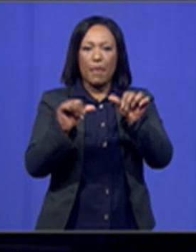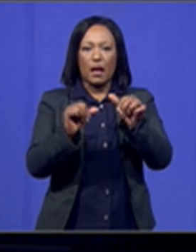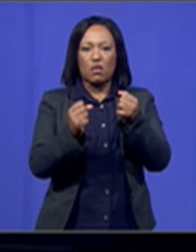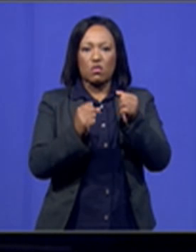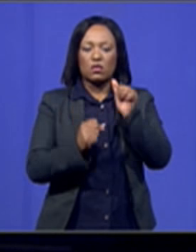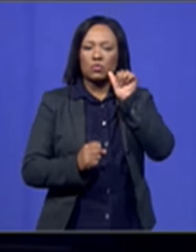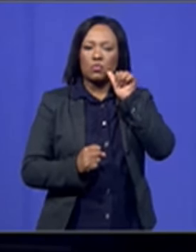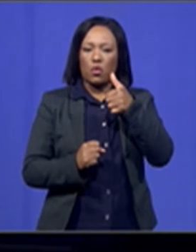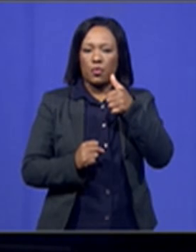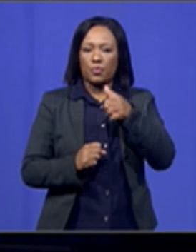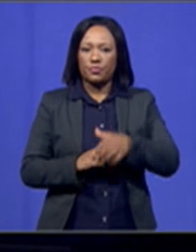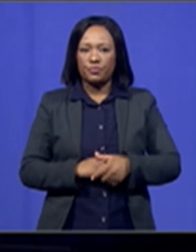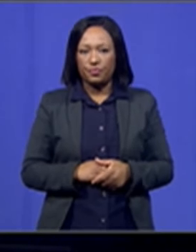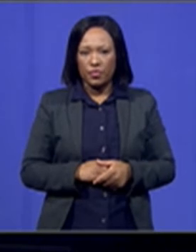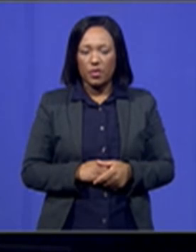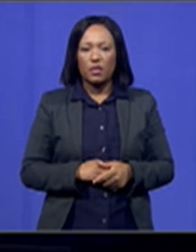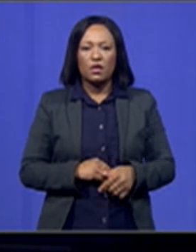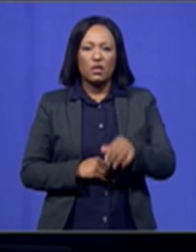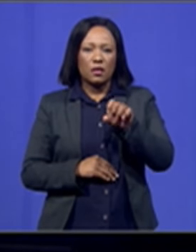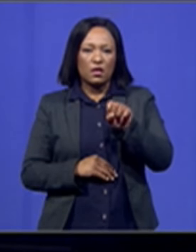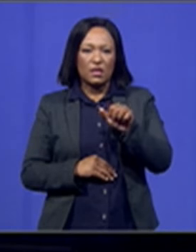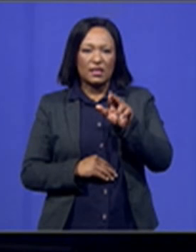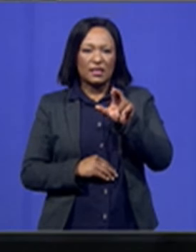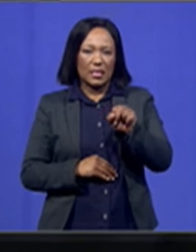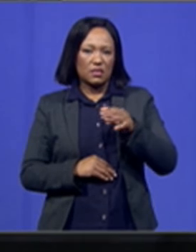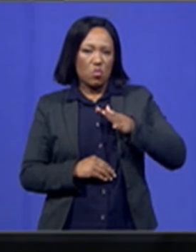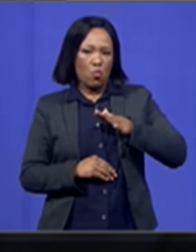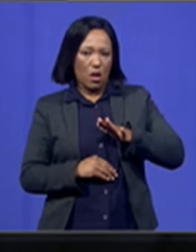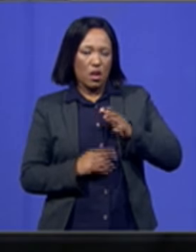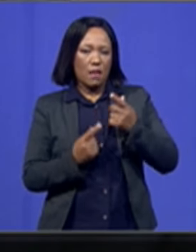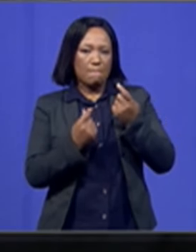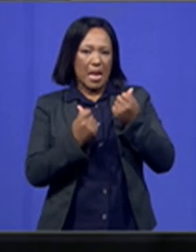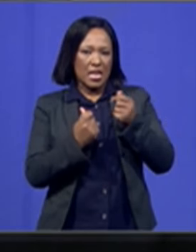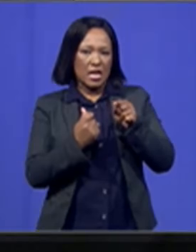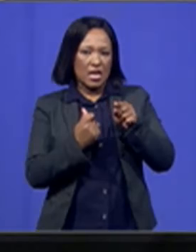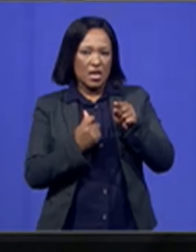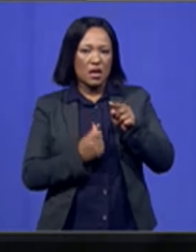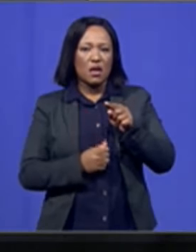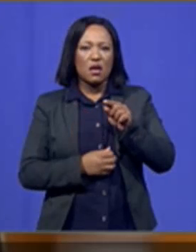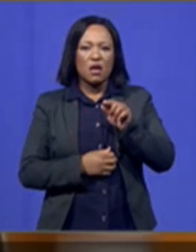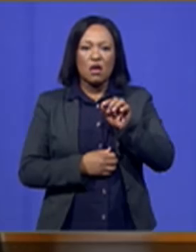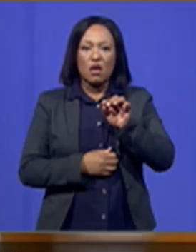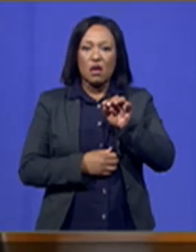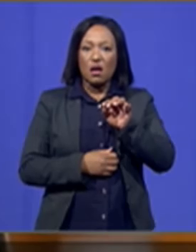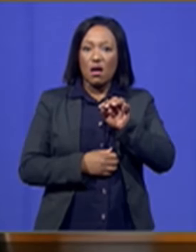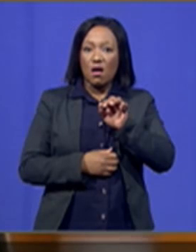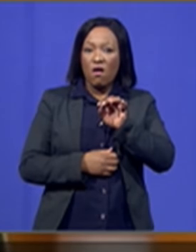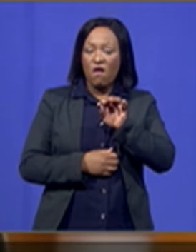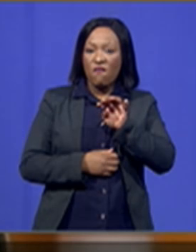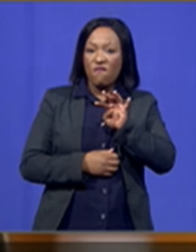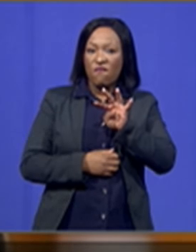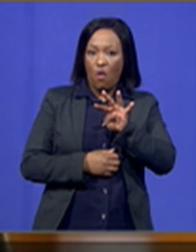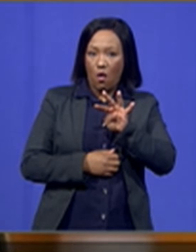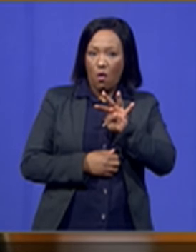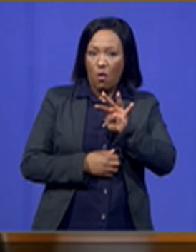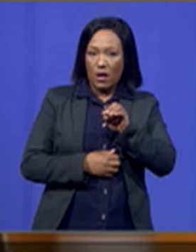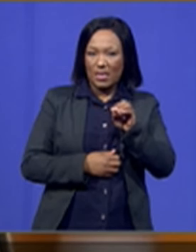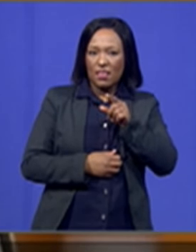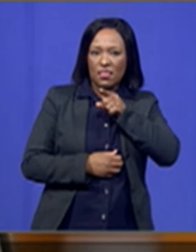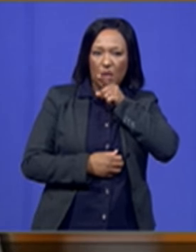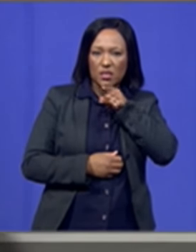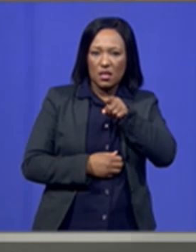Pretoria hosane. SARS e batla ho fumana tjhelete e ka bang diranta tse 400 tse amanang le maeto